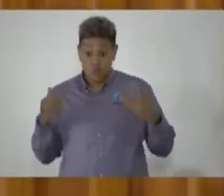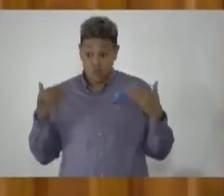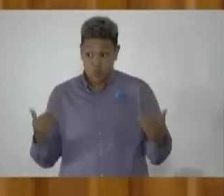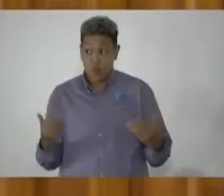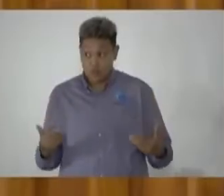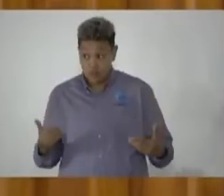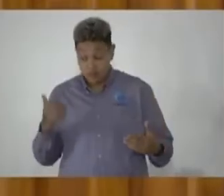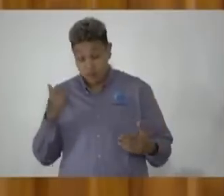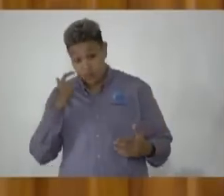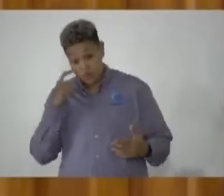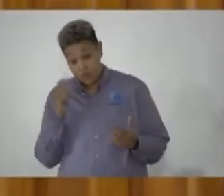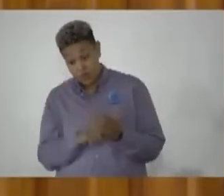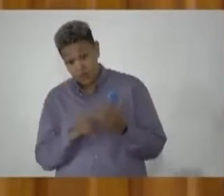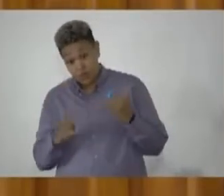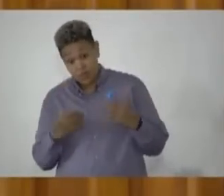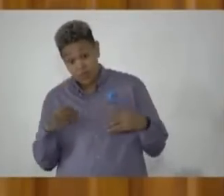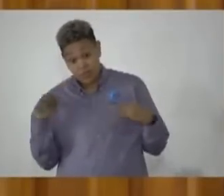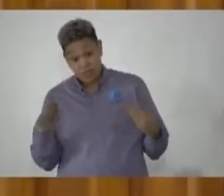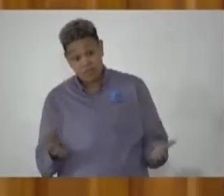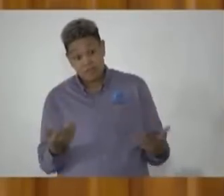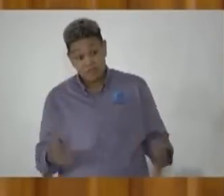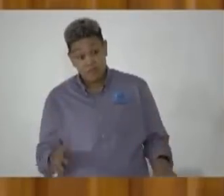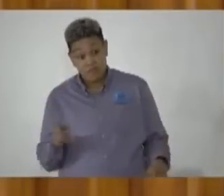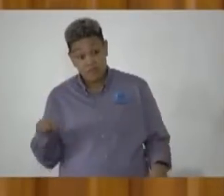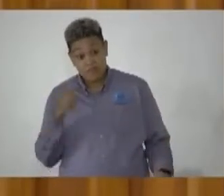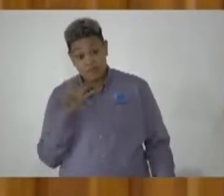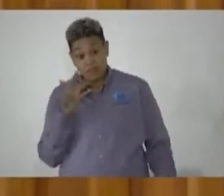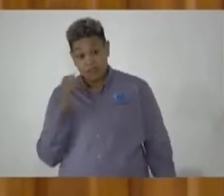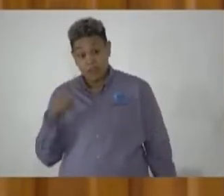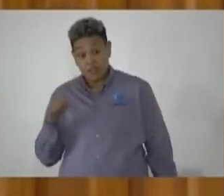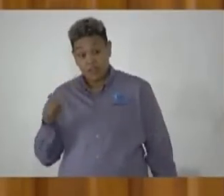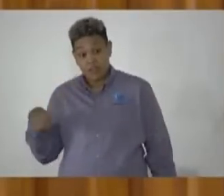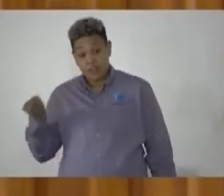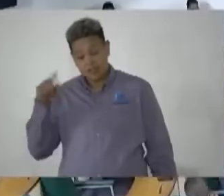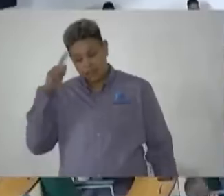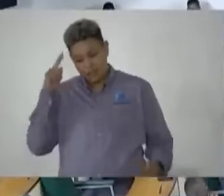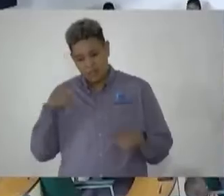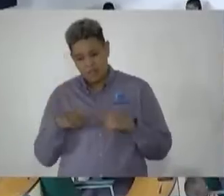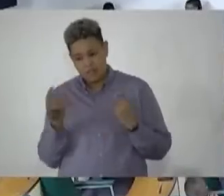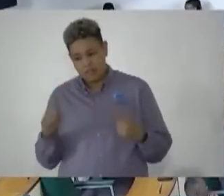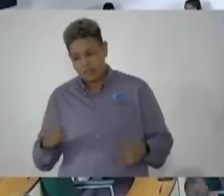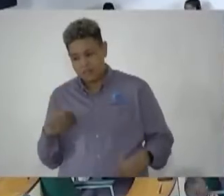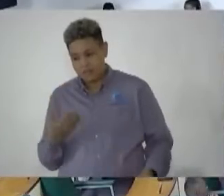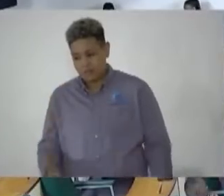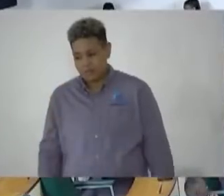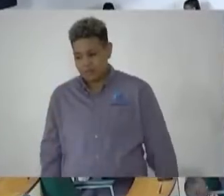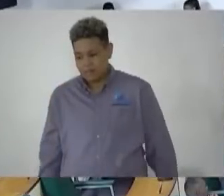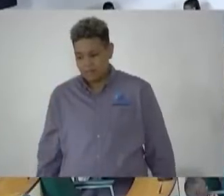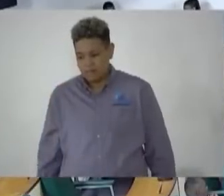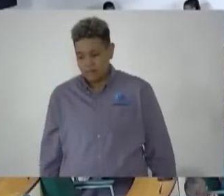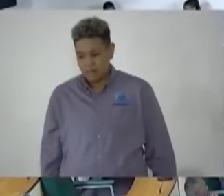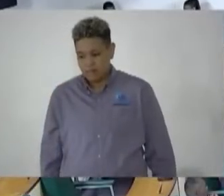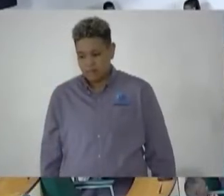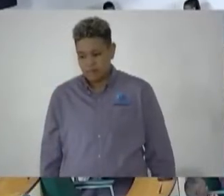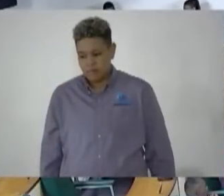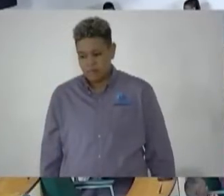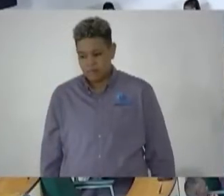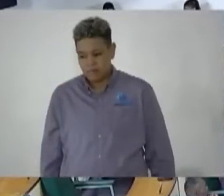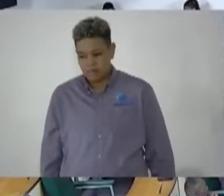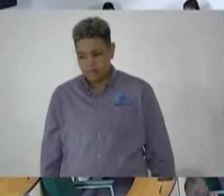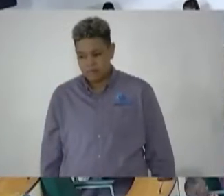take the motion, notice of which she gave earlier. Those in favor? Against?